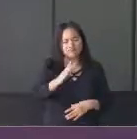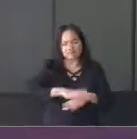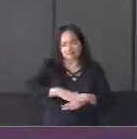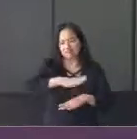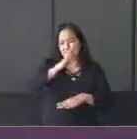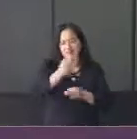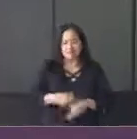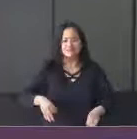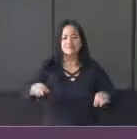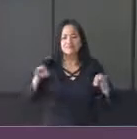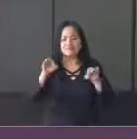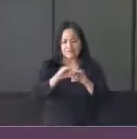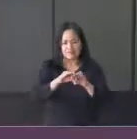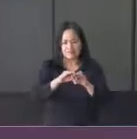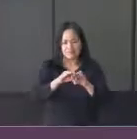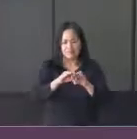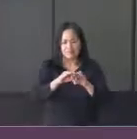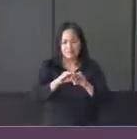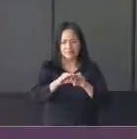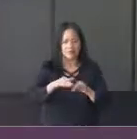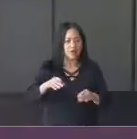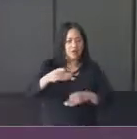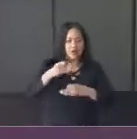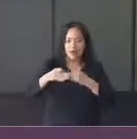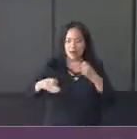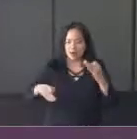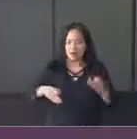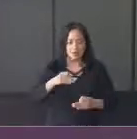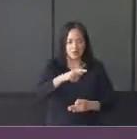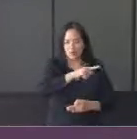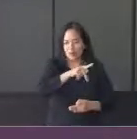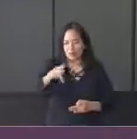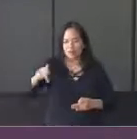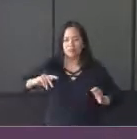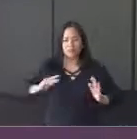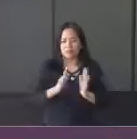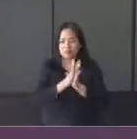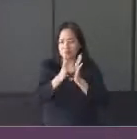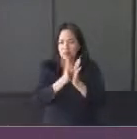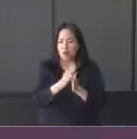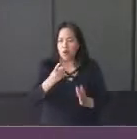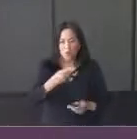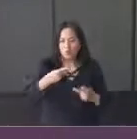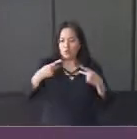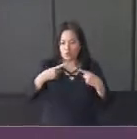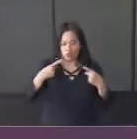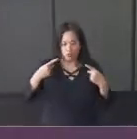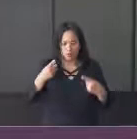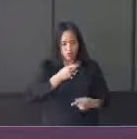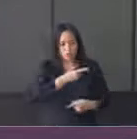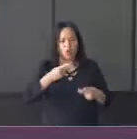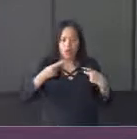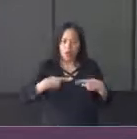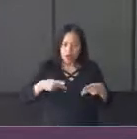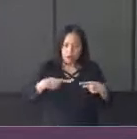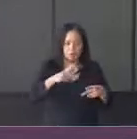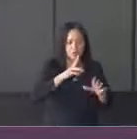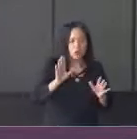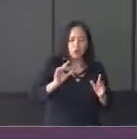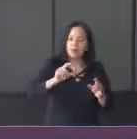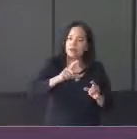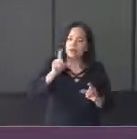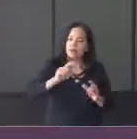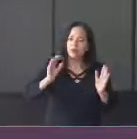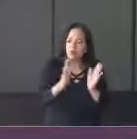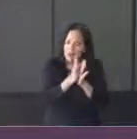is the essence of the participation of people, not only the citizen participation in terms of